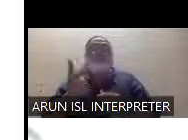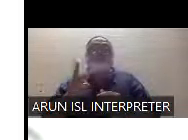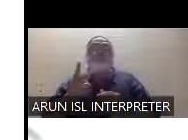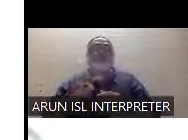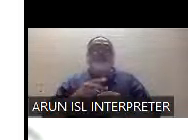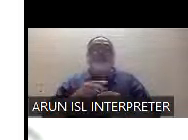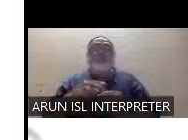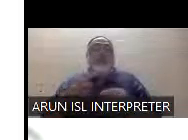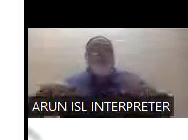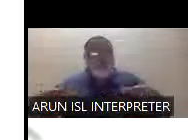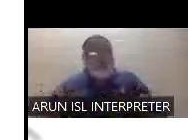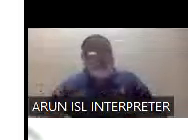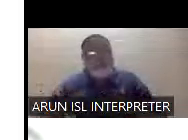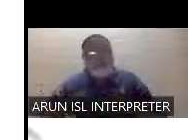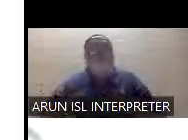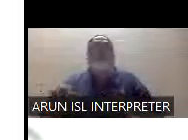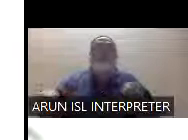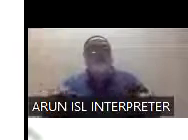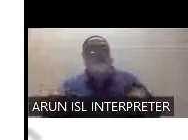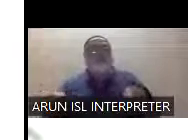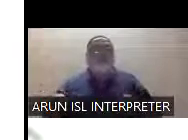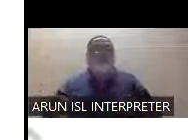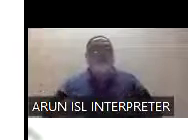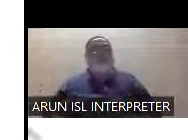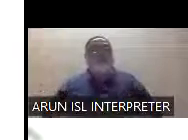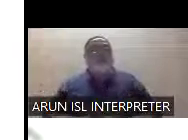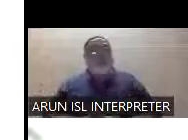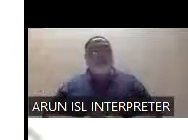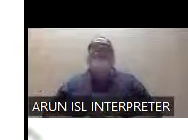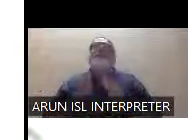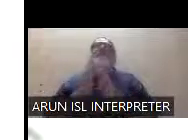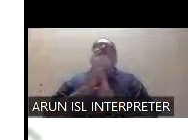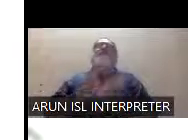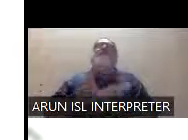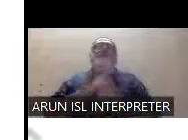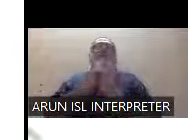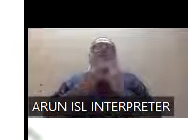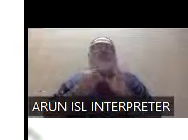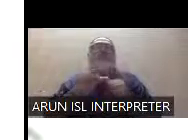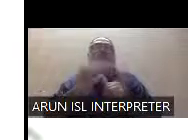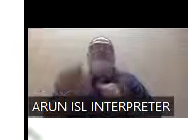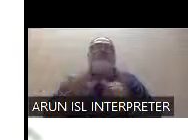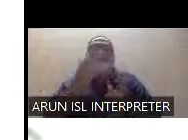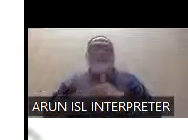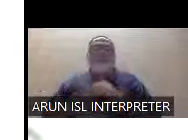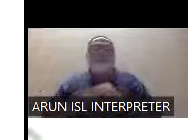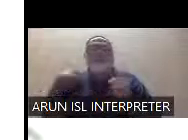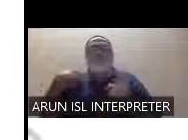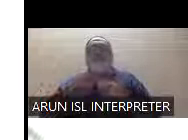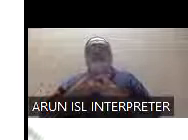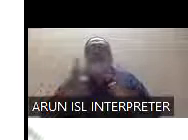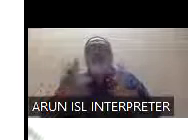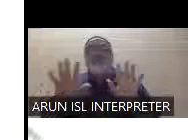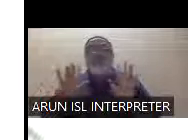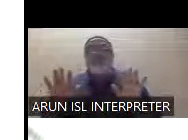But before going into the examples, before going into the actual accessibility needs that persons with disabilities have, we